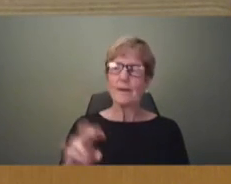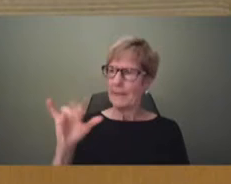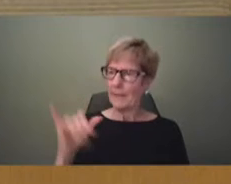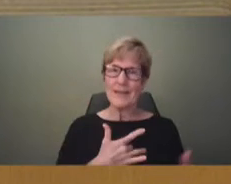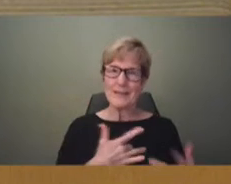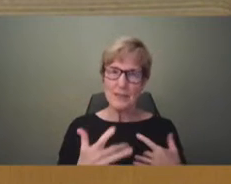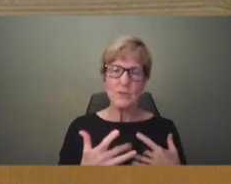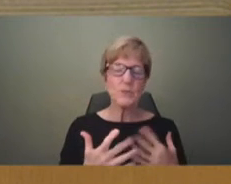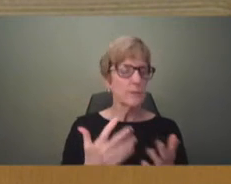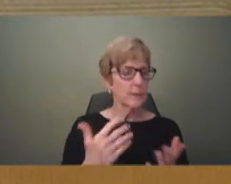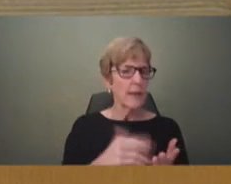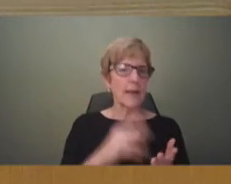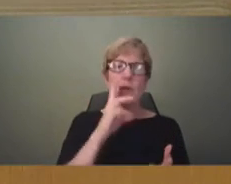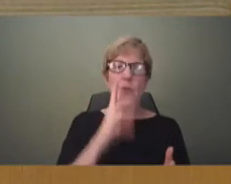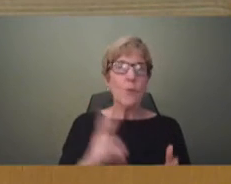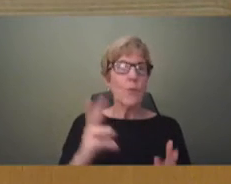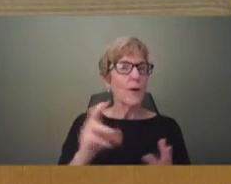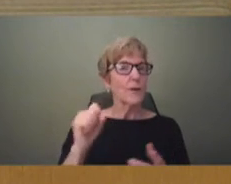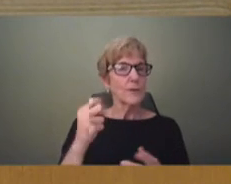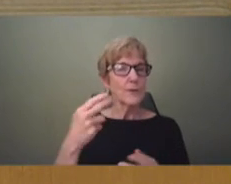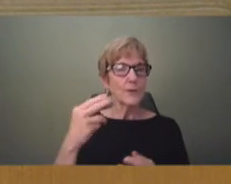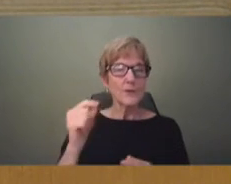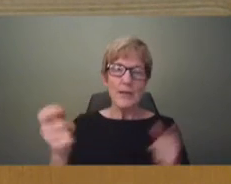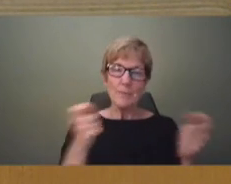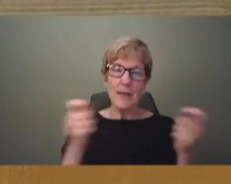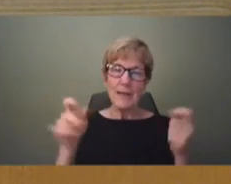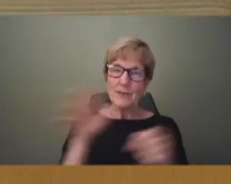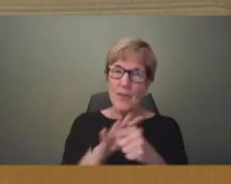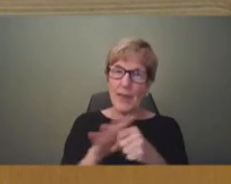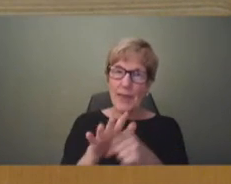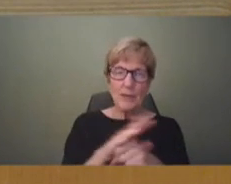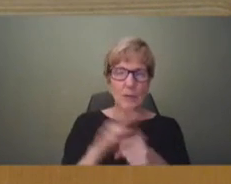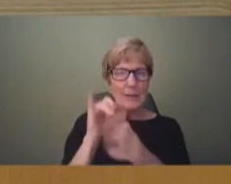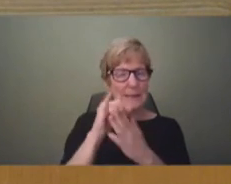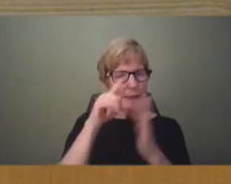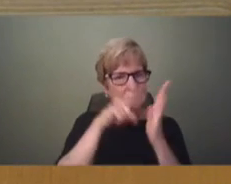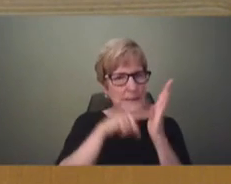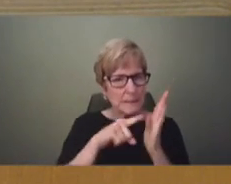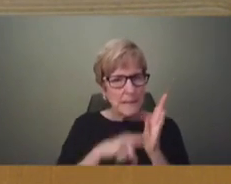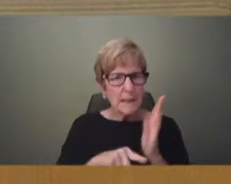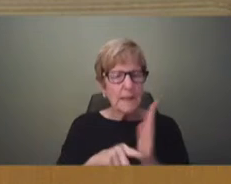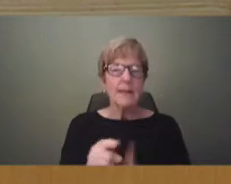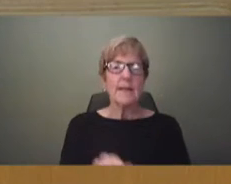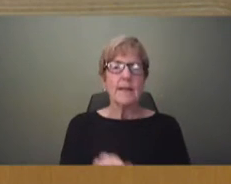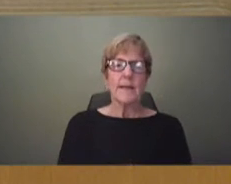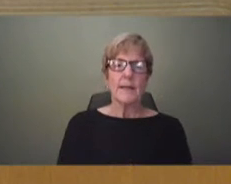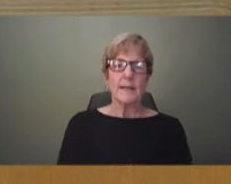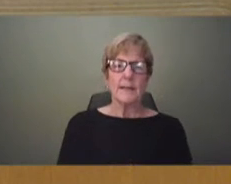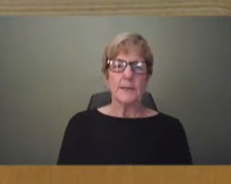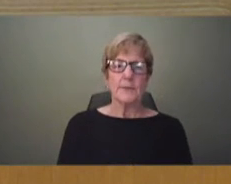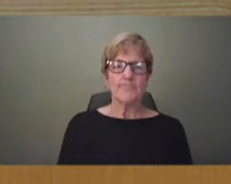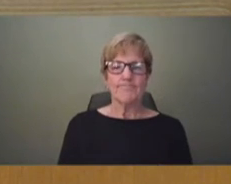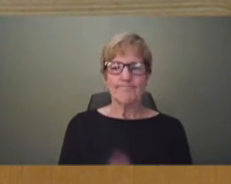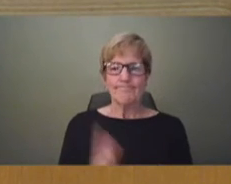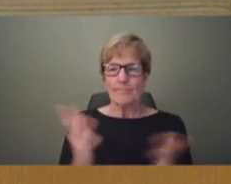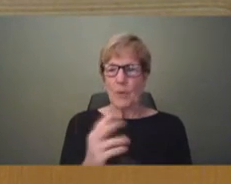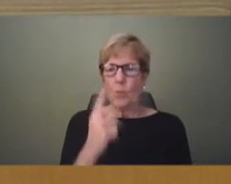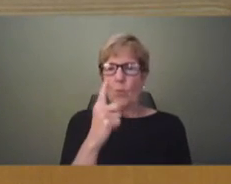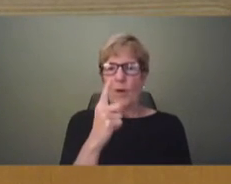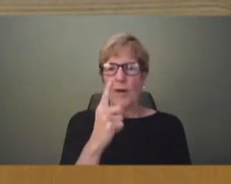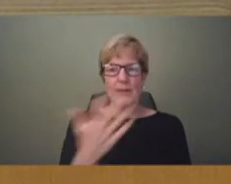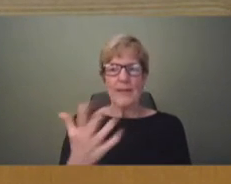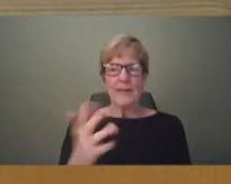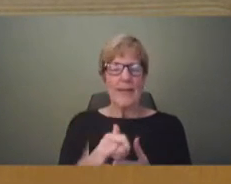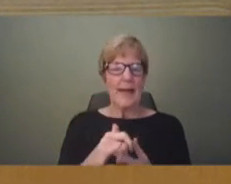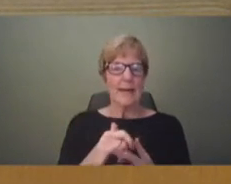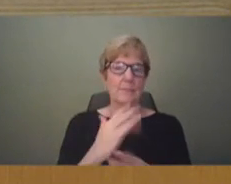again the watershed management in that entire area need to be looked at um uh one of the things that bother me